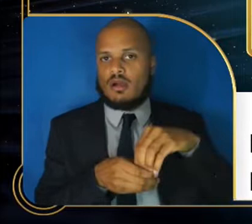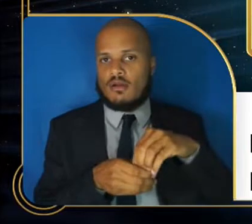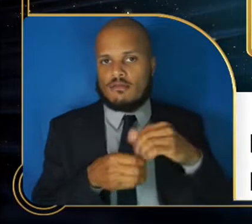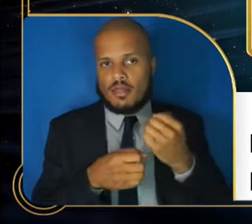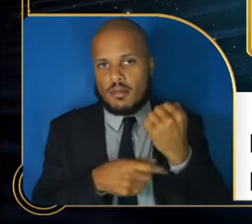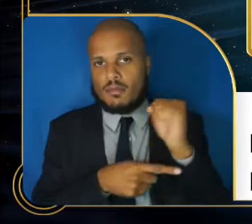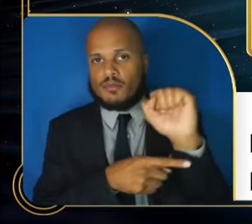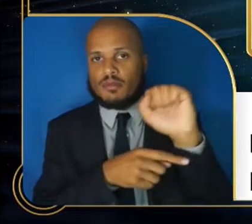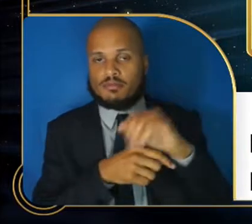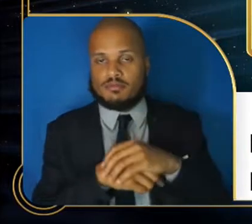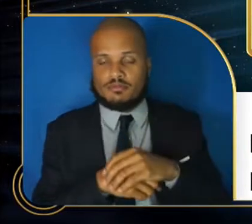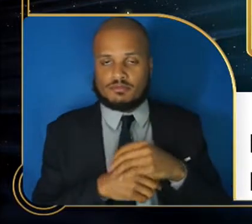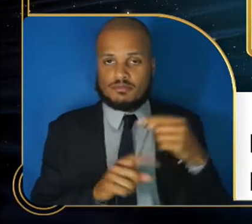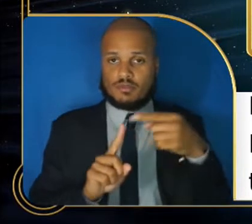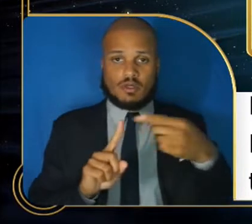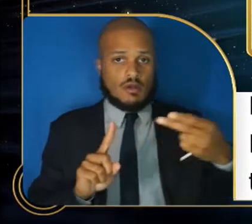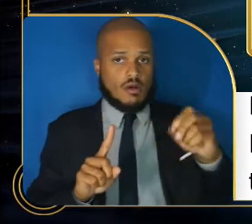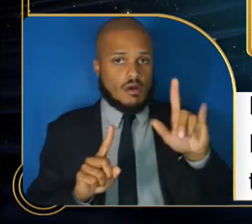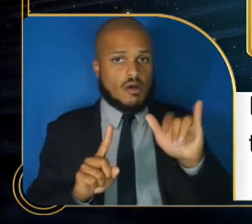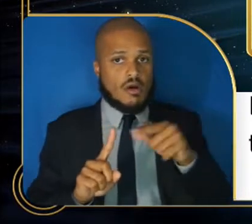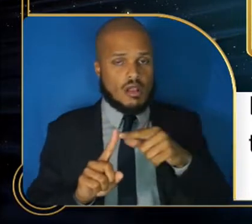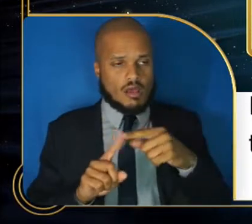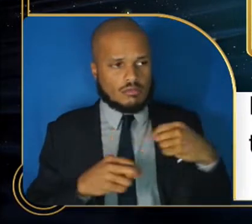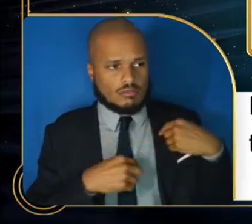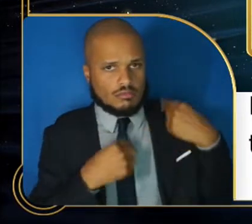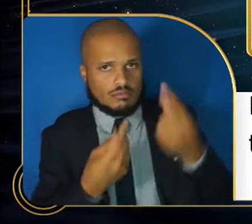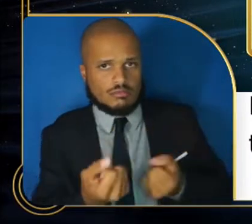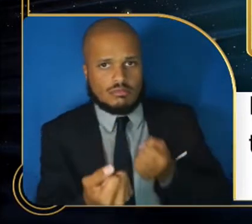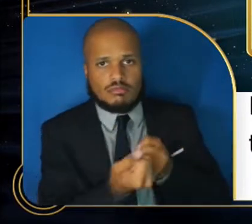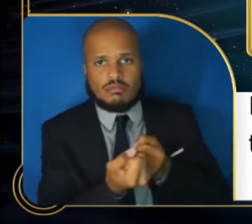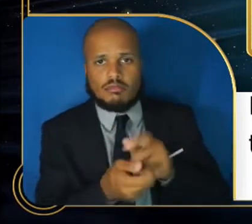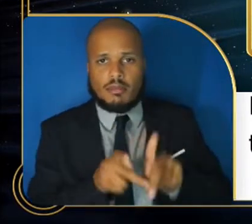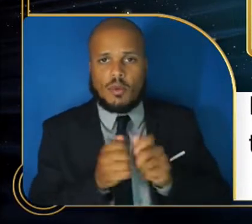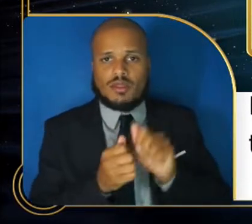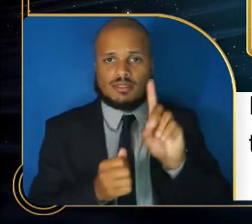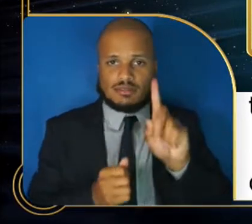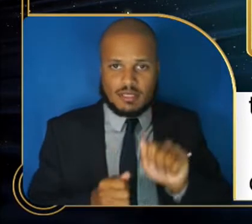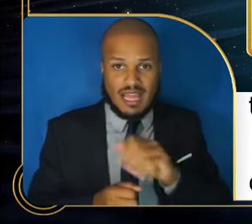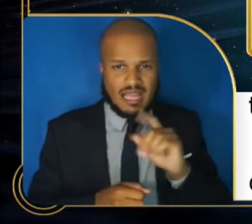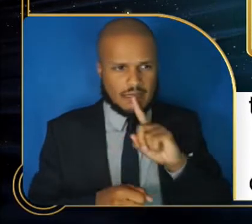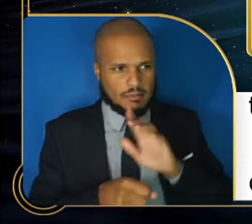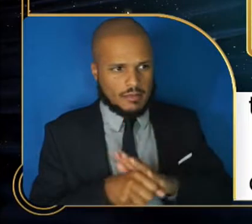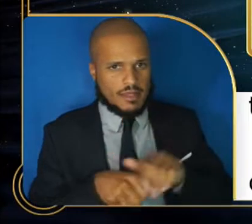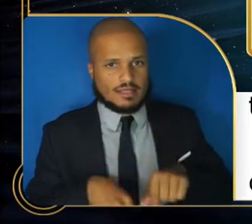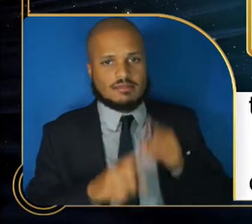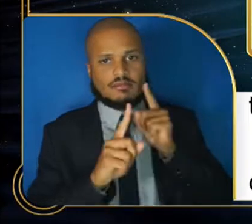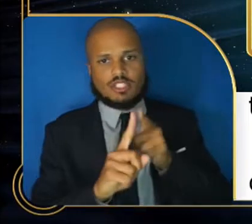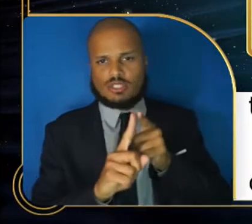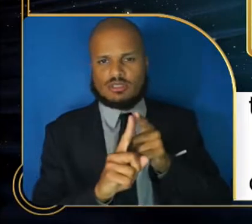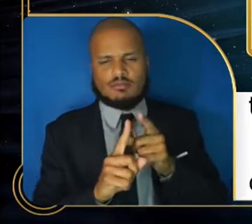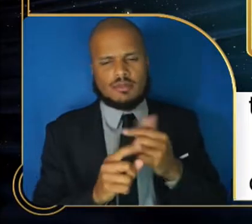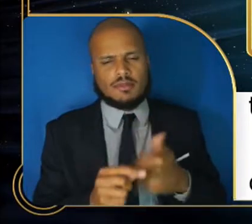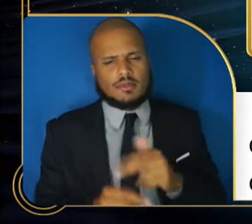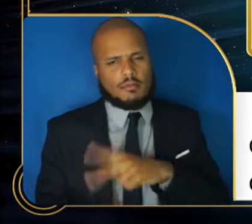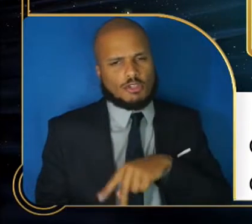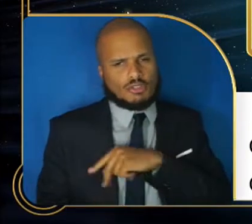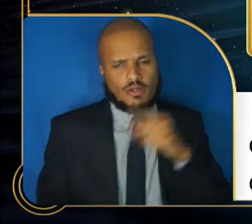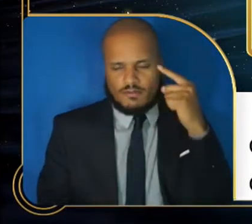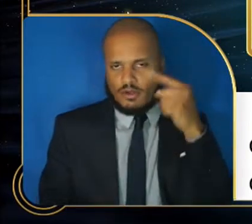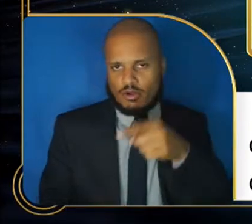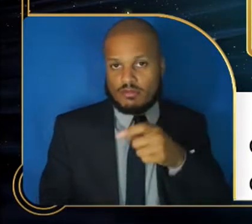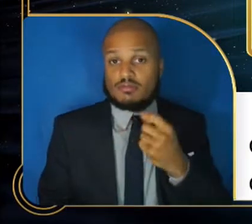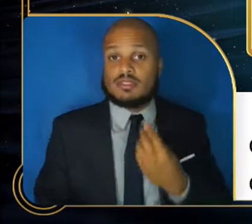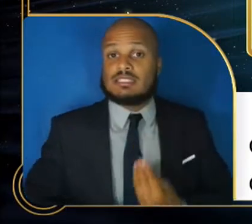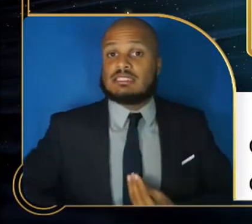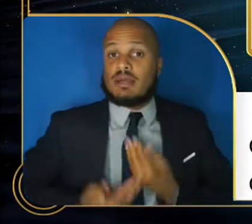Holly's lifelong advocacy for people with disabilities and commitment to this mission is deeply personal, inspired by her